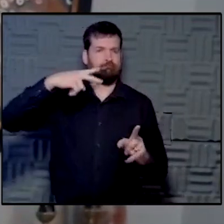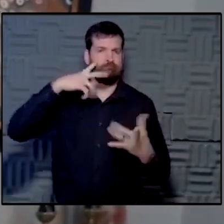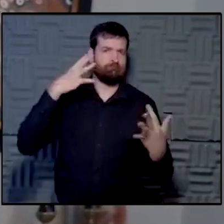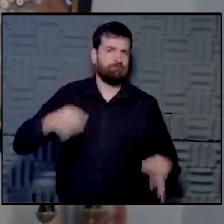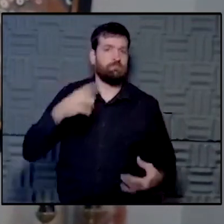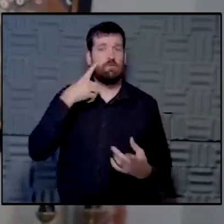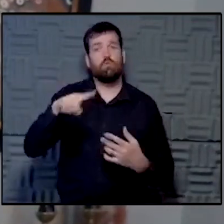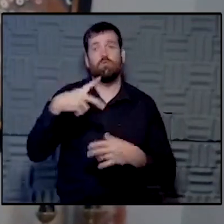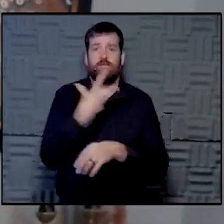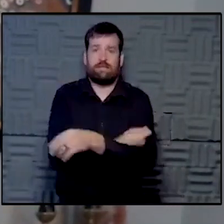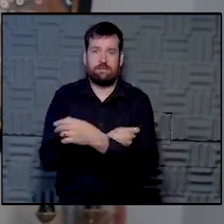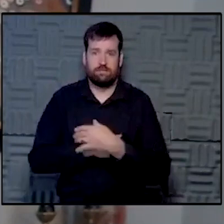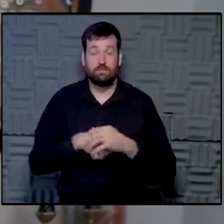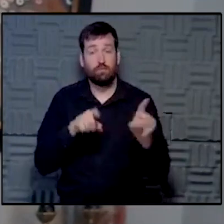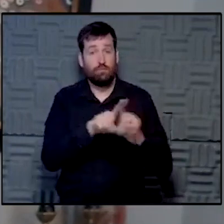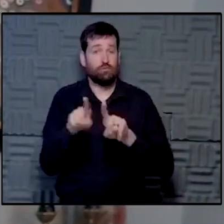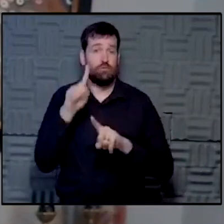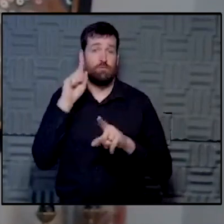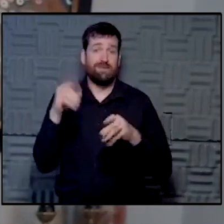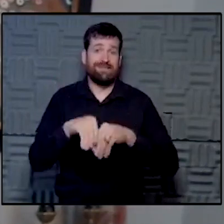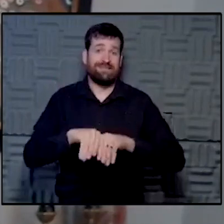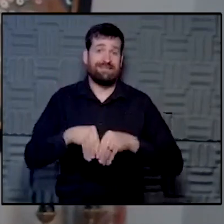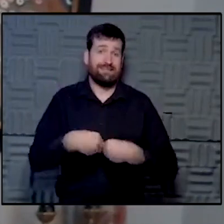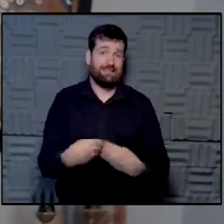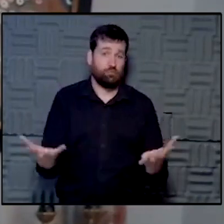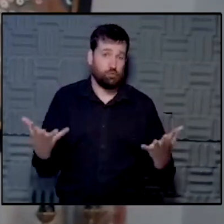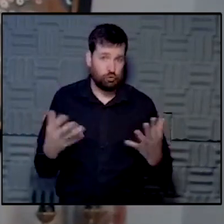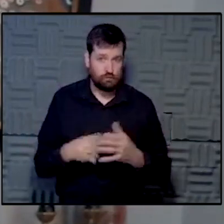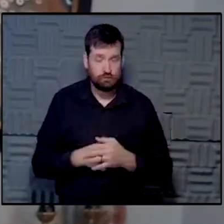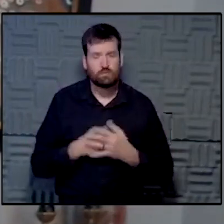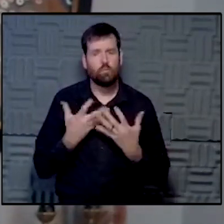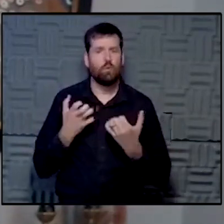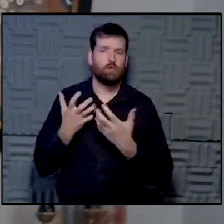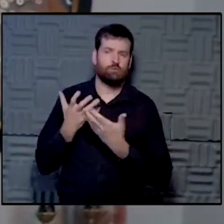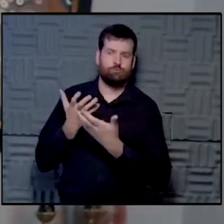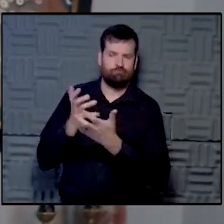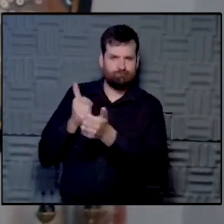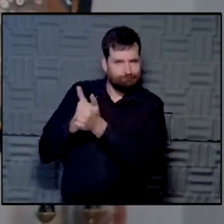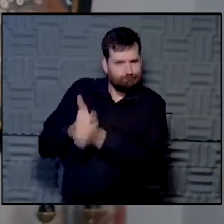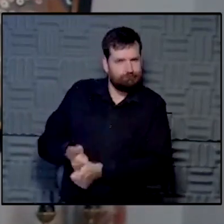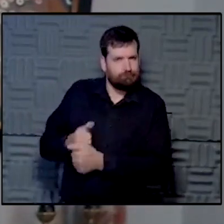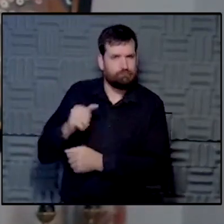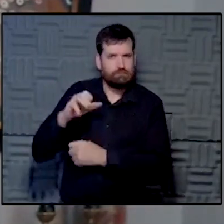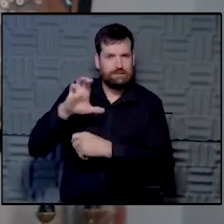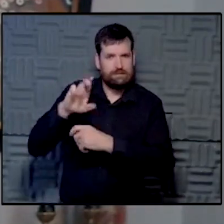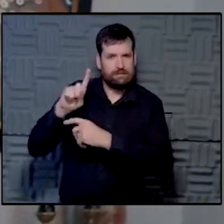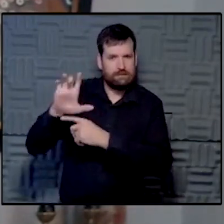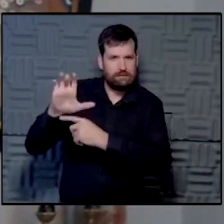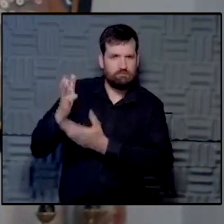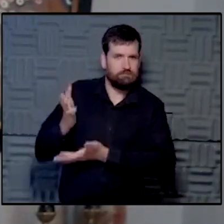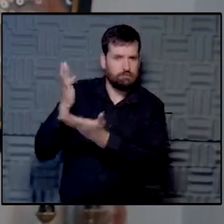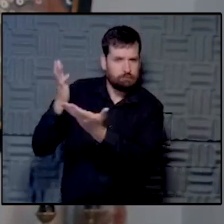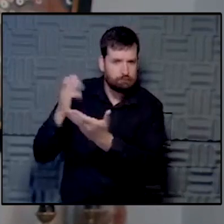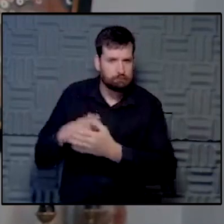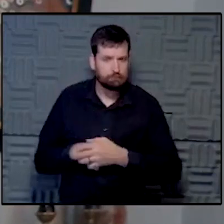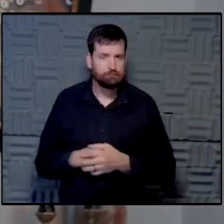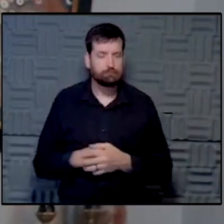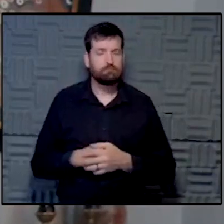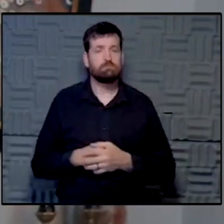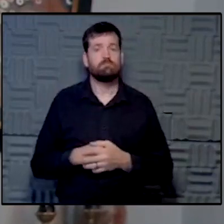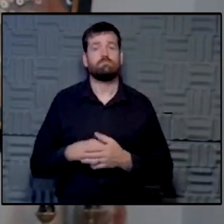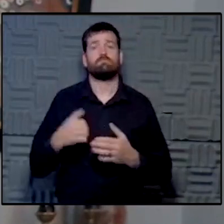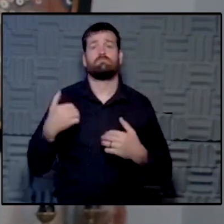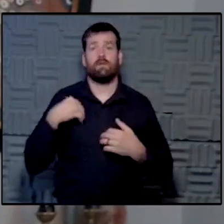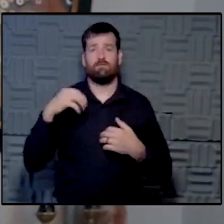the distribution, really. So we want to stay in good graces with the CDC and follow their advice. We have